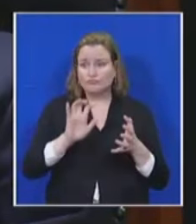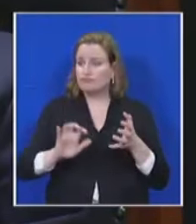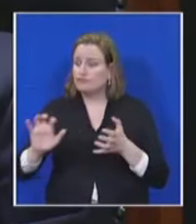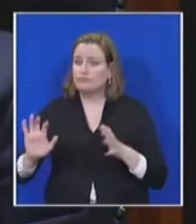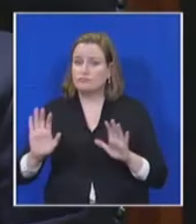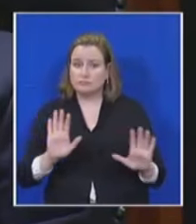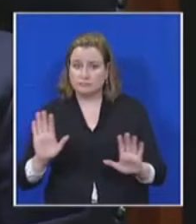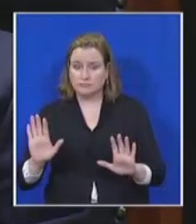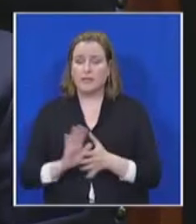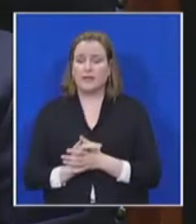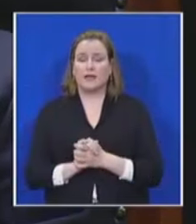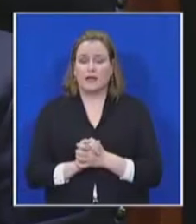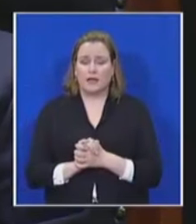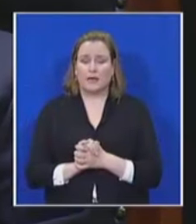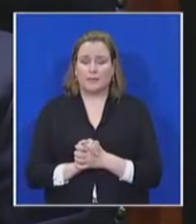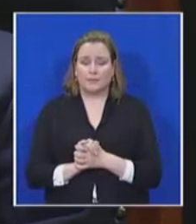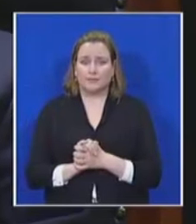the